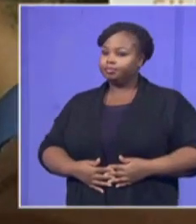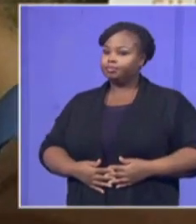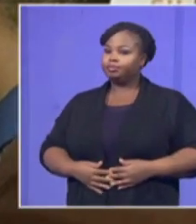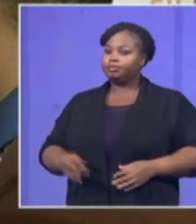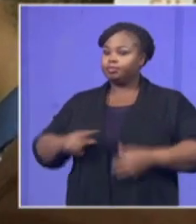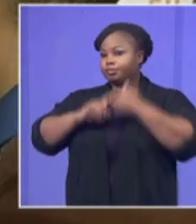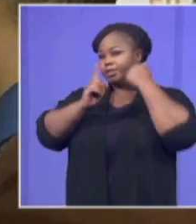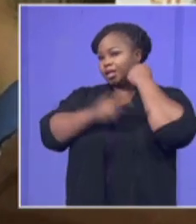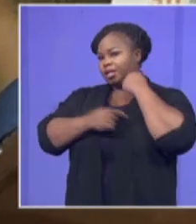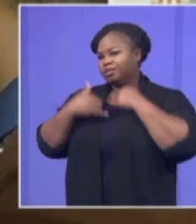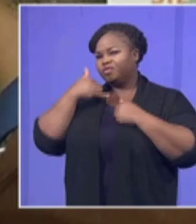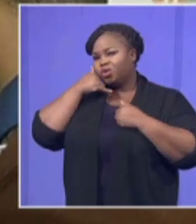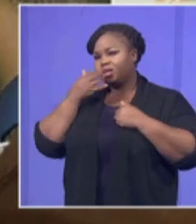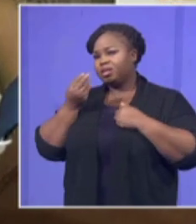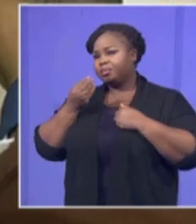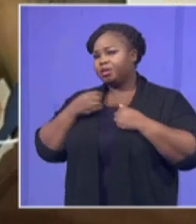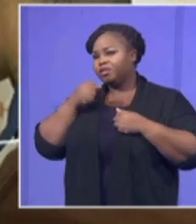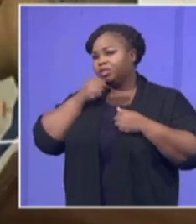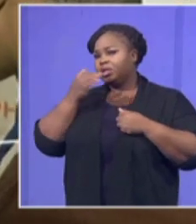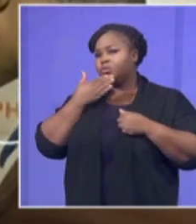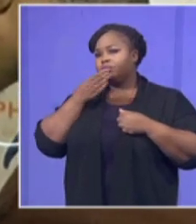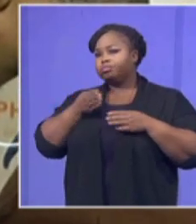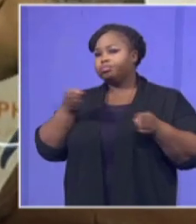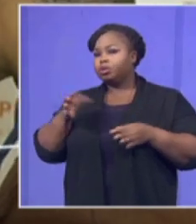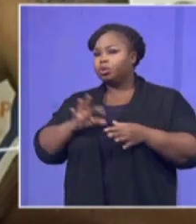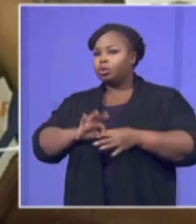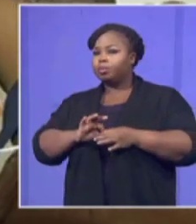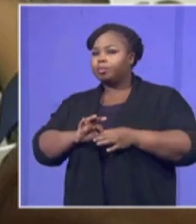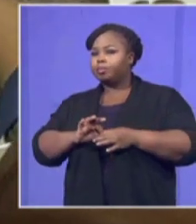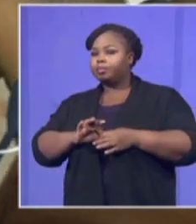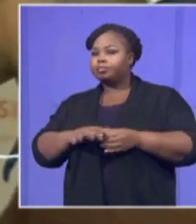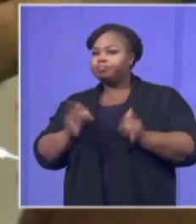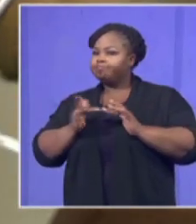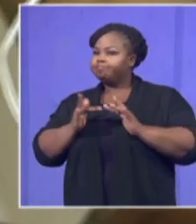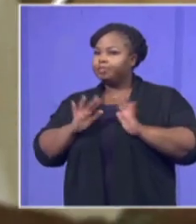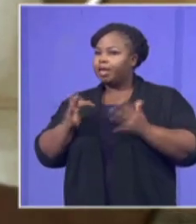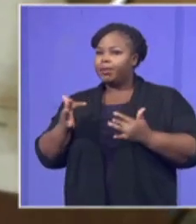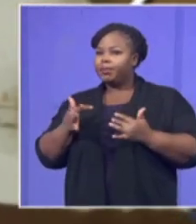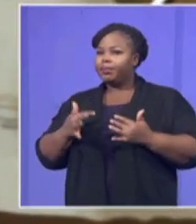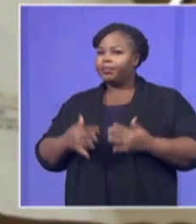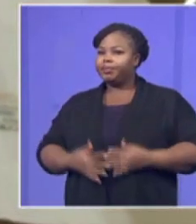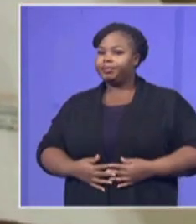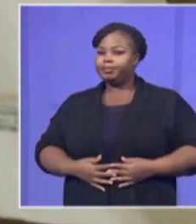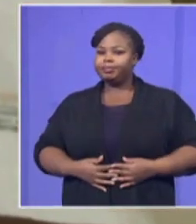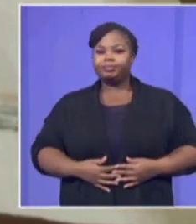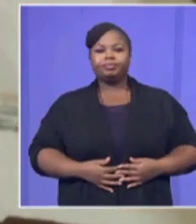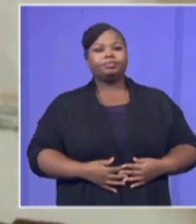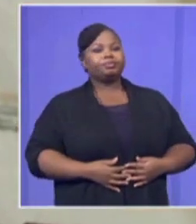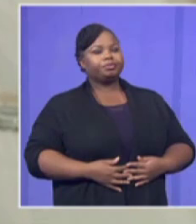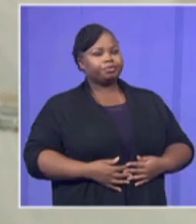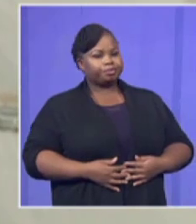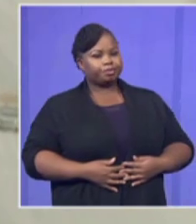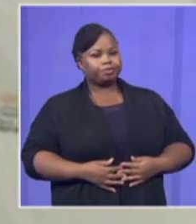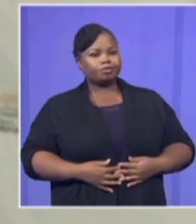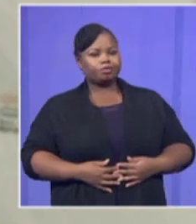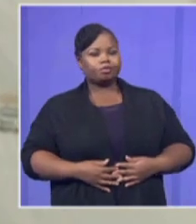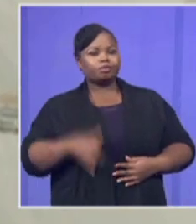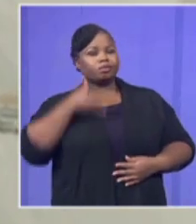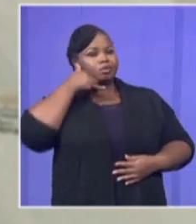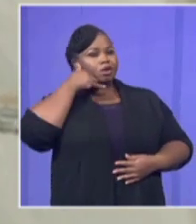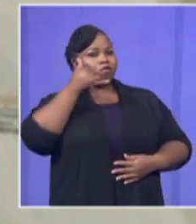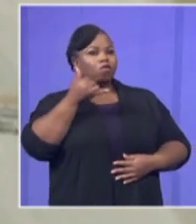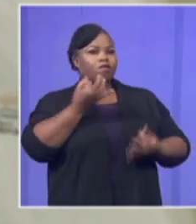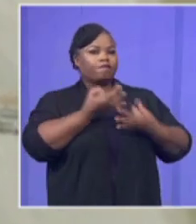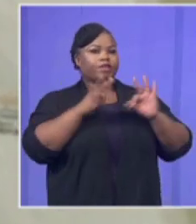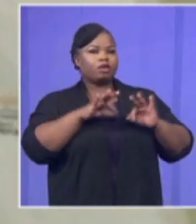you give us that number for artists who are at home? Where can they seek that help? We've got a toll-free number.